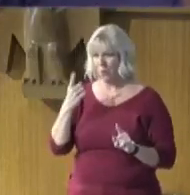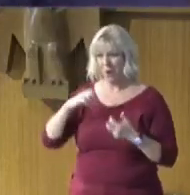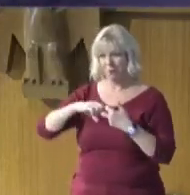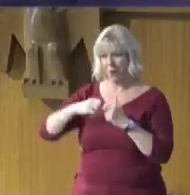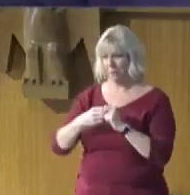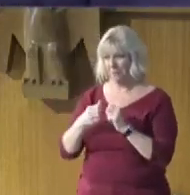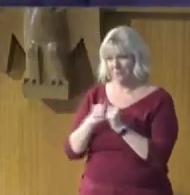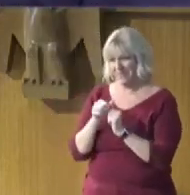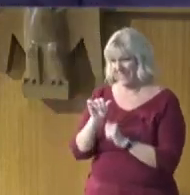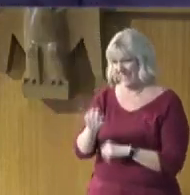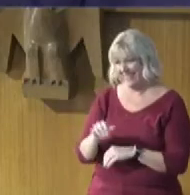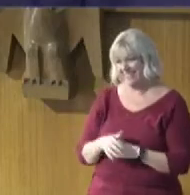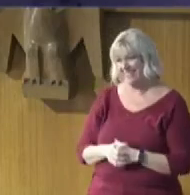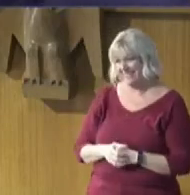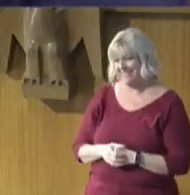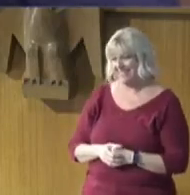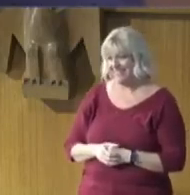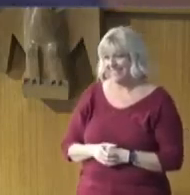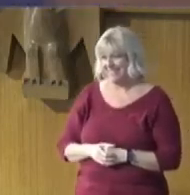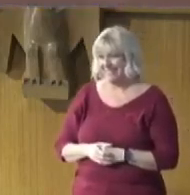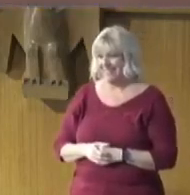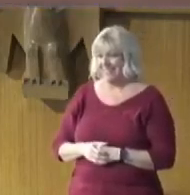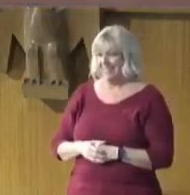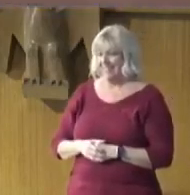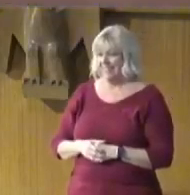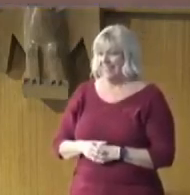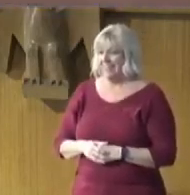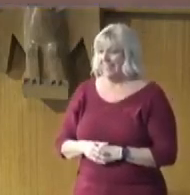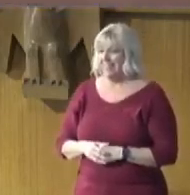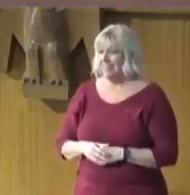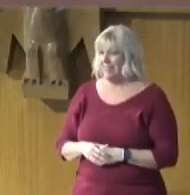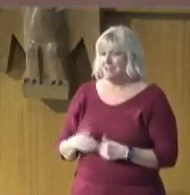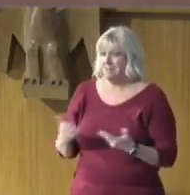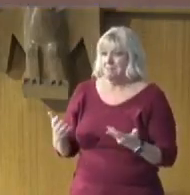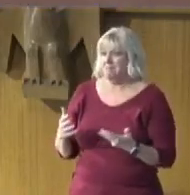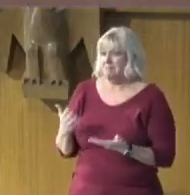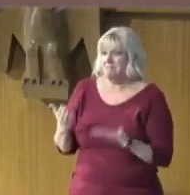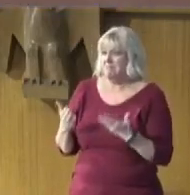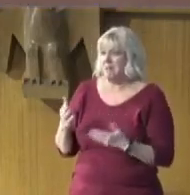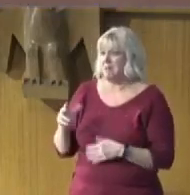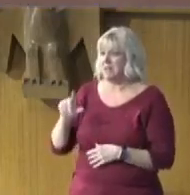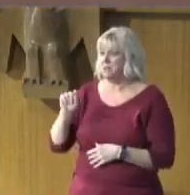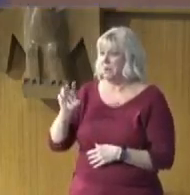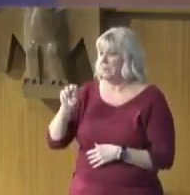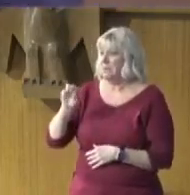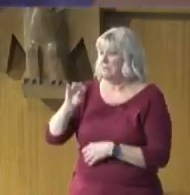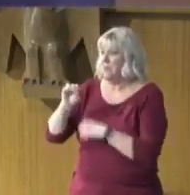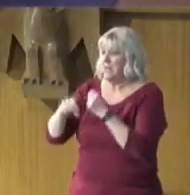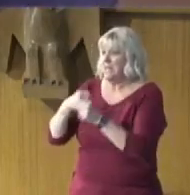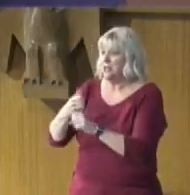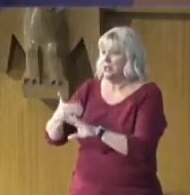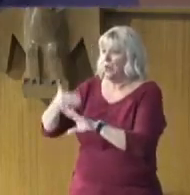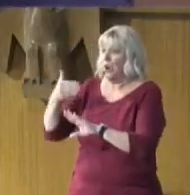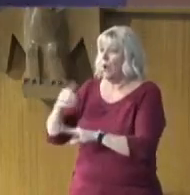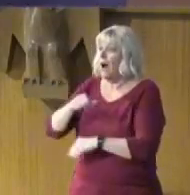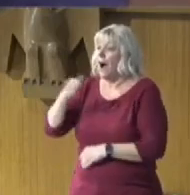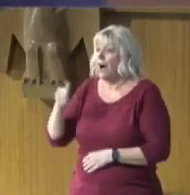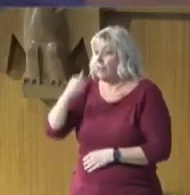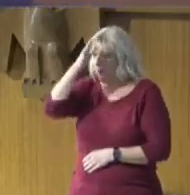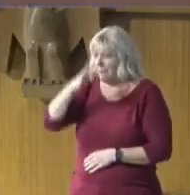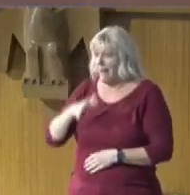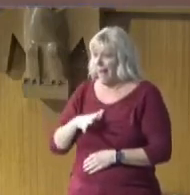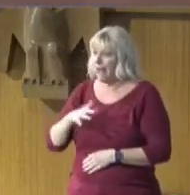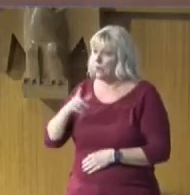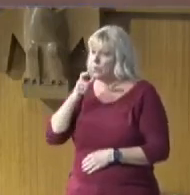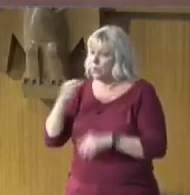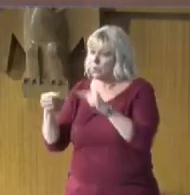logic, isn't there? Because a few decades before all of this was written, there was another man who was walking around on the other side